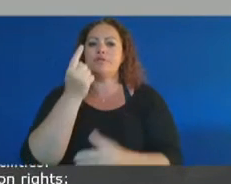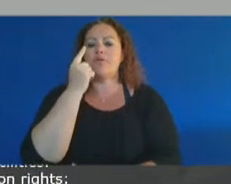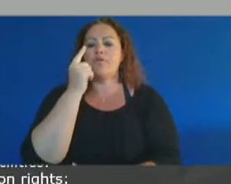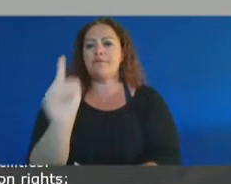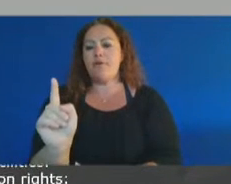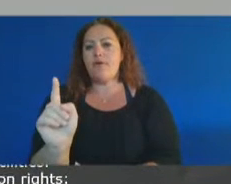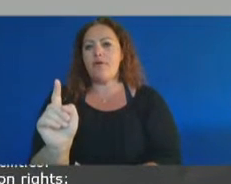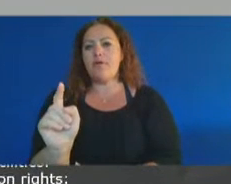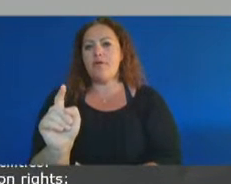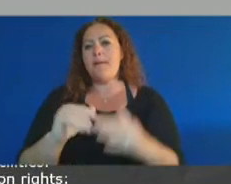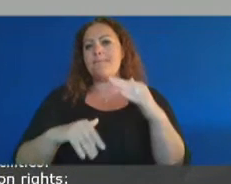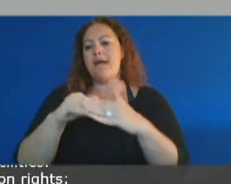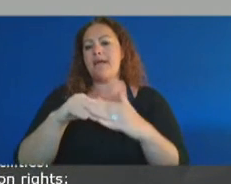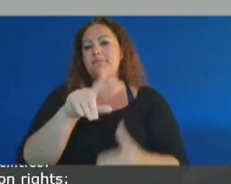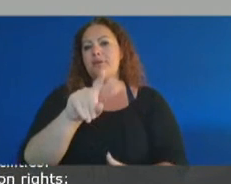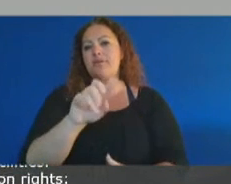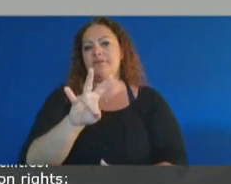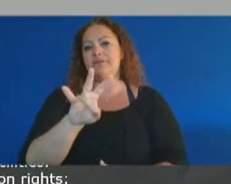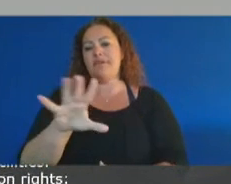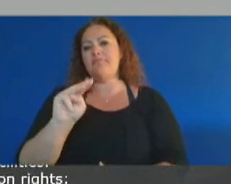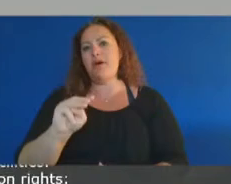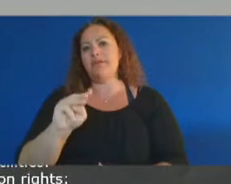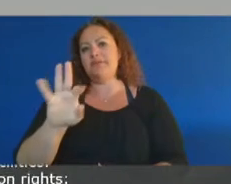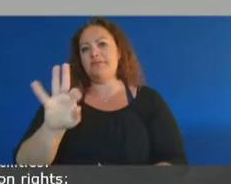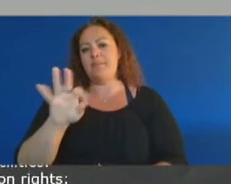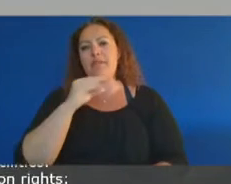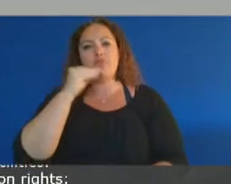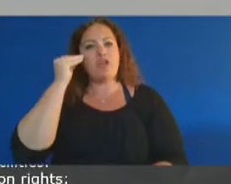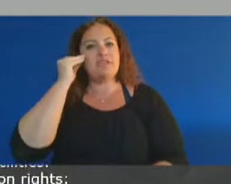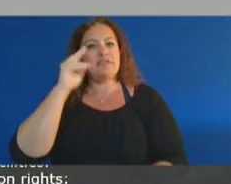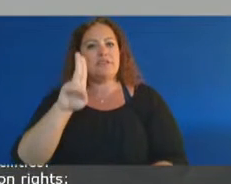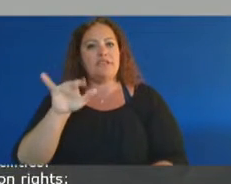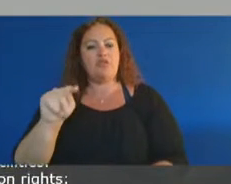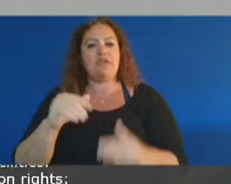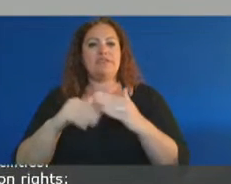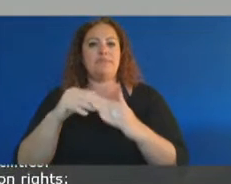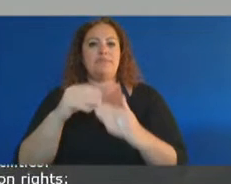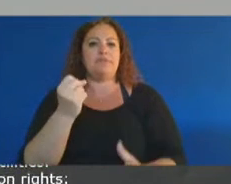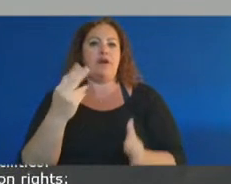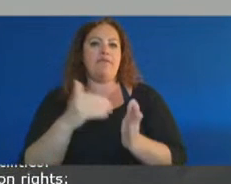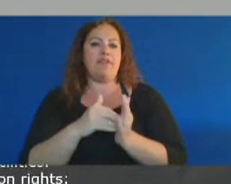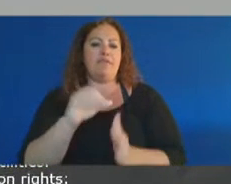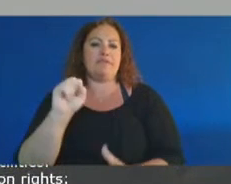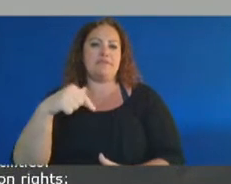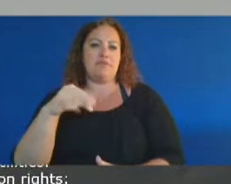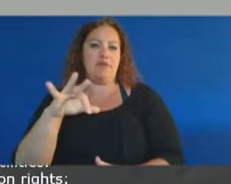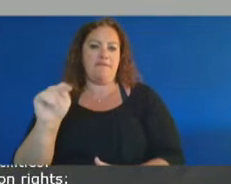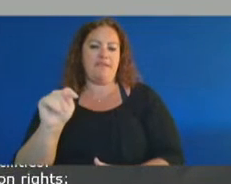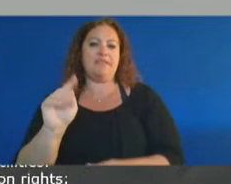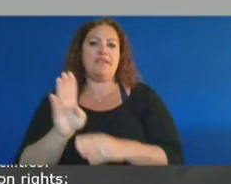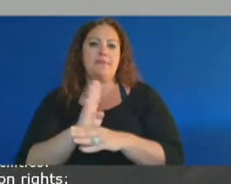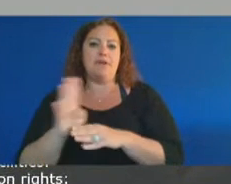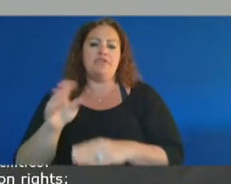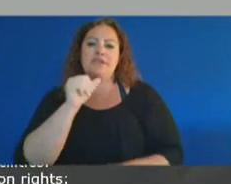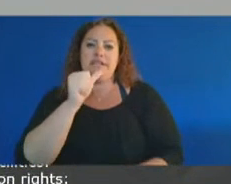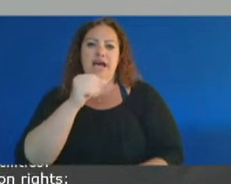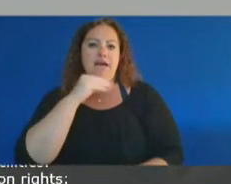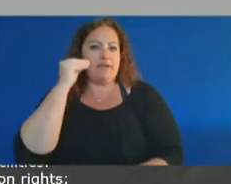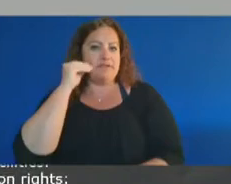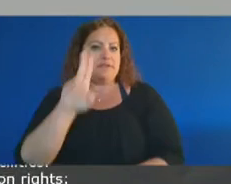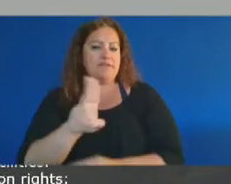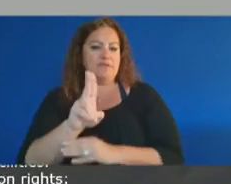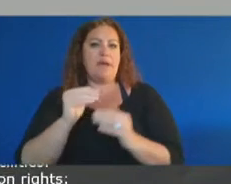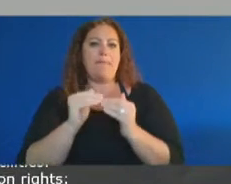a maximum of 175 multif family residential units uh up to 12,000 ft of commercial uh non-residential uses a minimum of